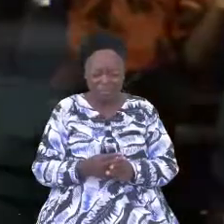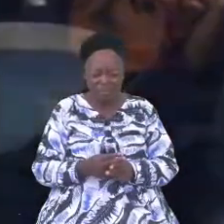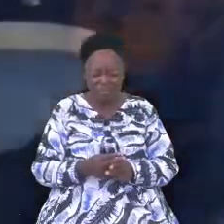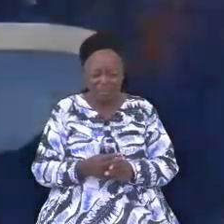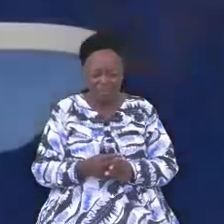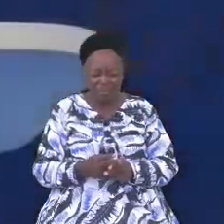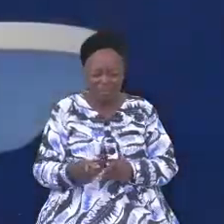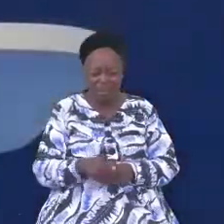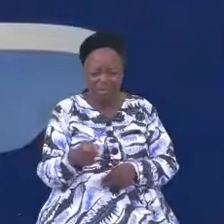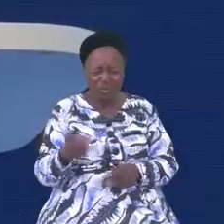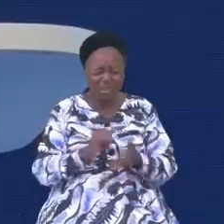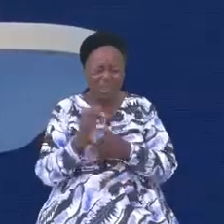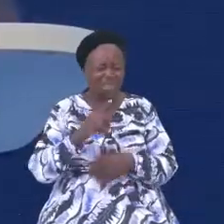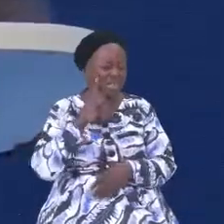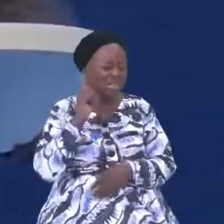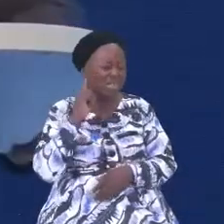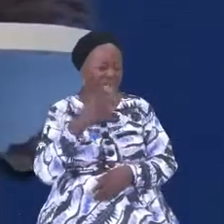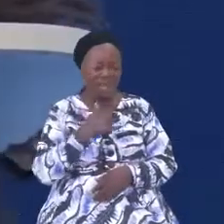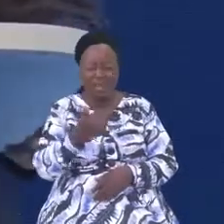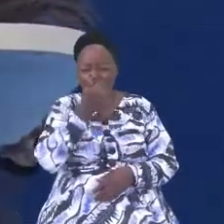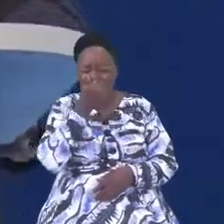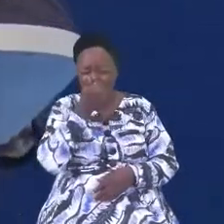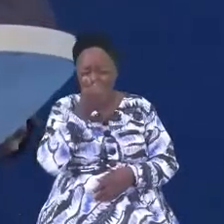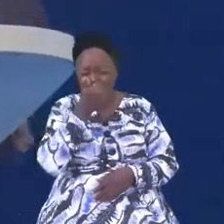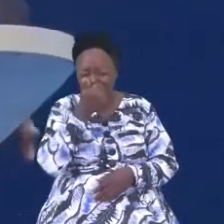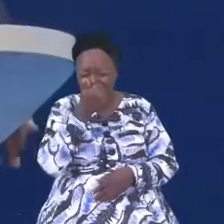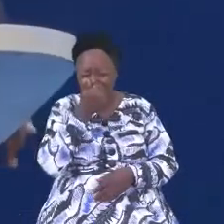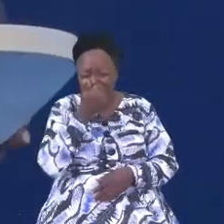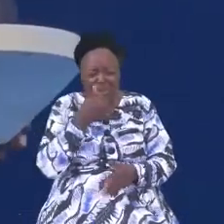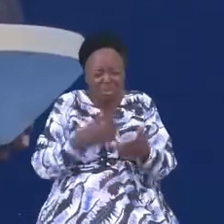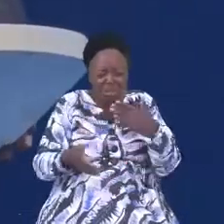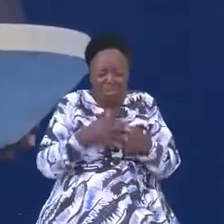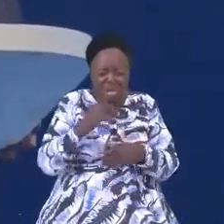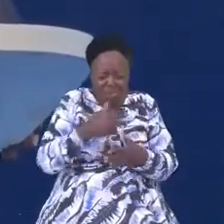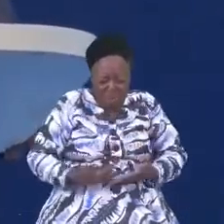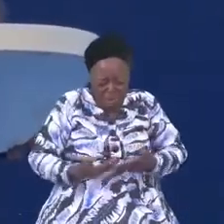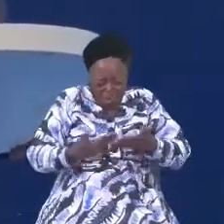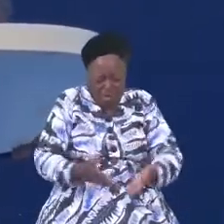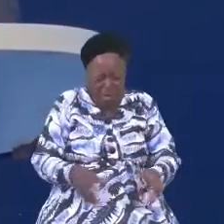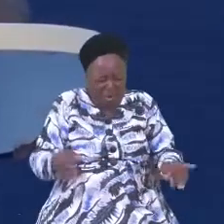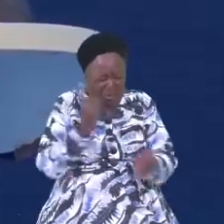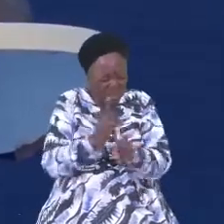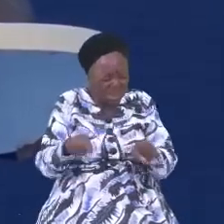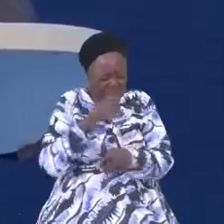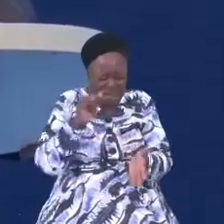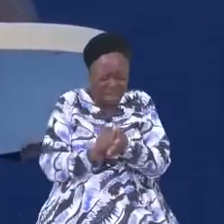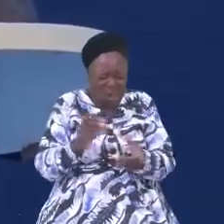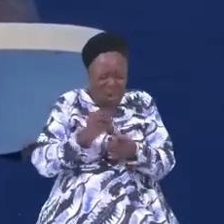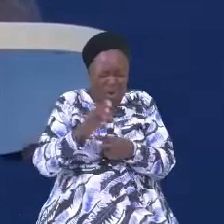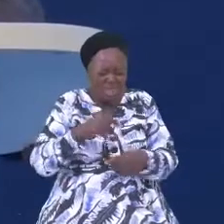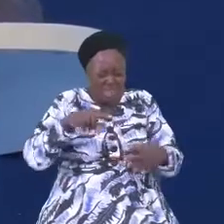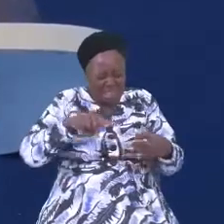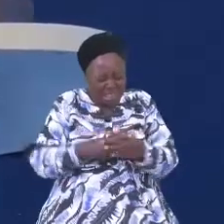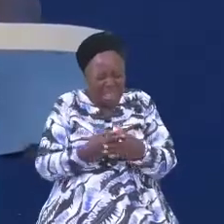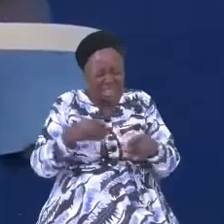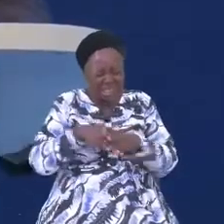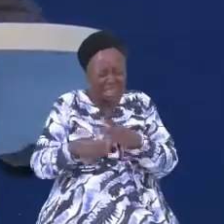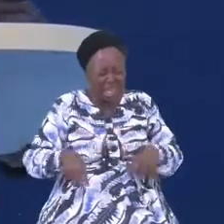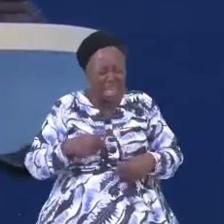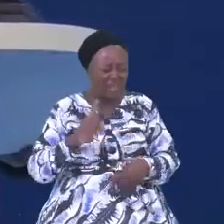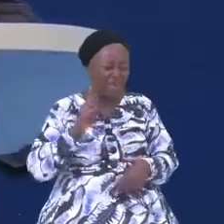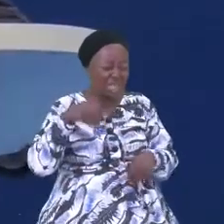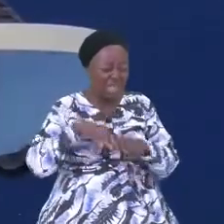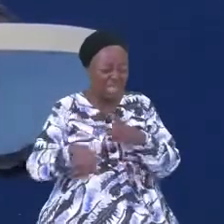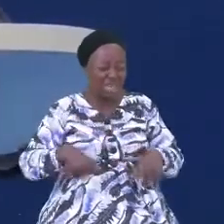Those who are deaf and dumb, even if they were born that way, or they came to that later in life, I